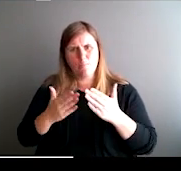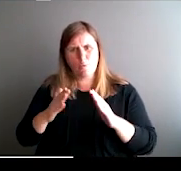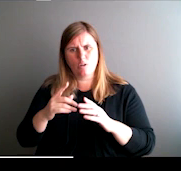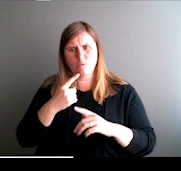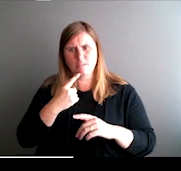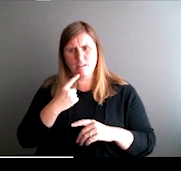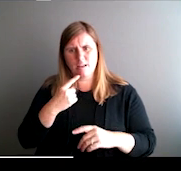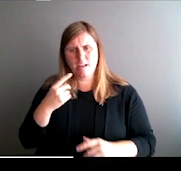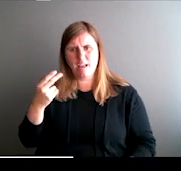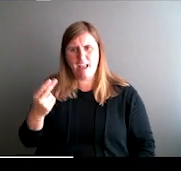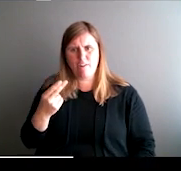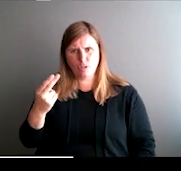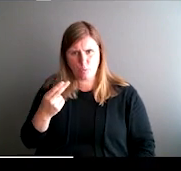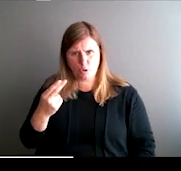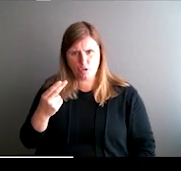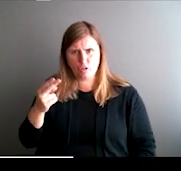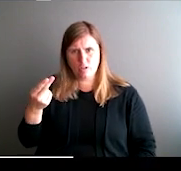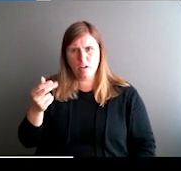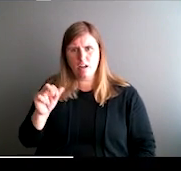say Harrisburg.